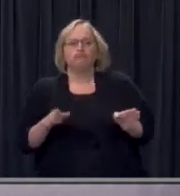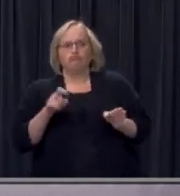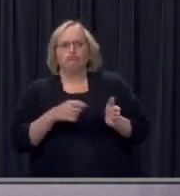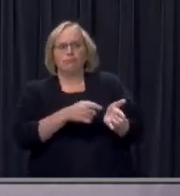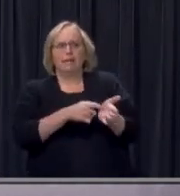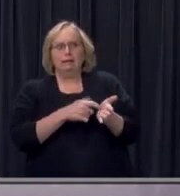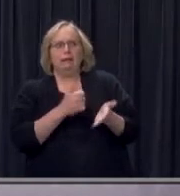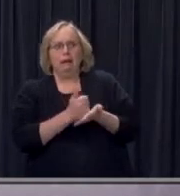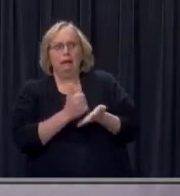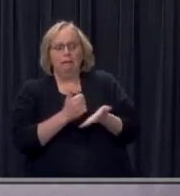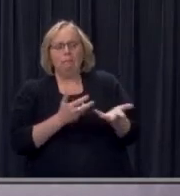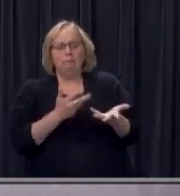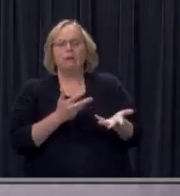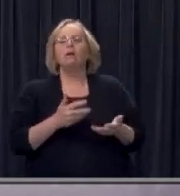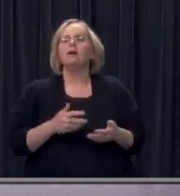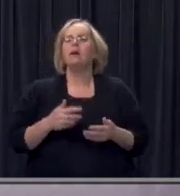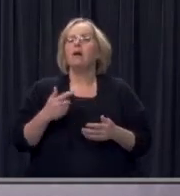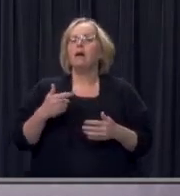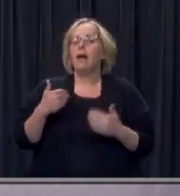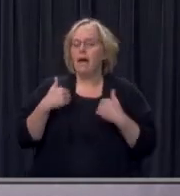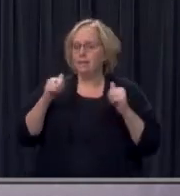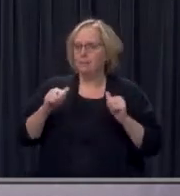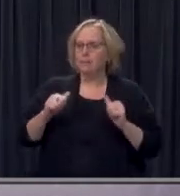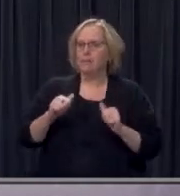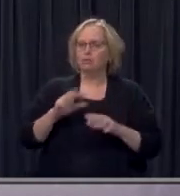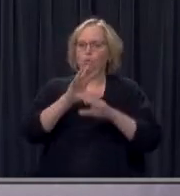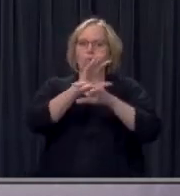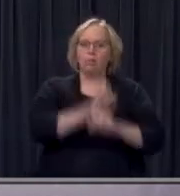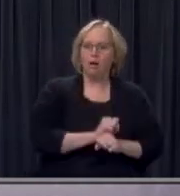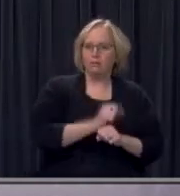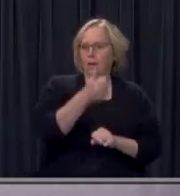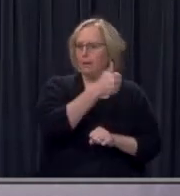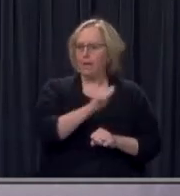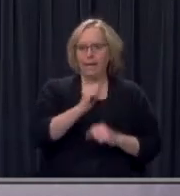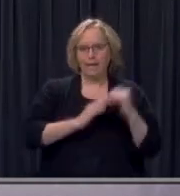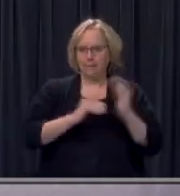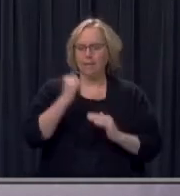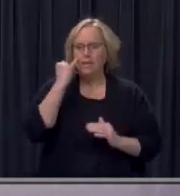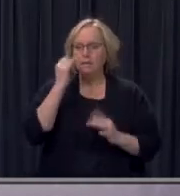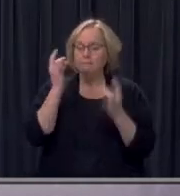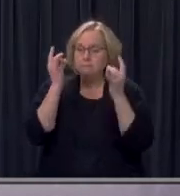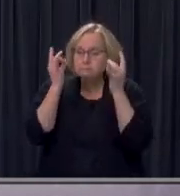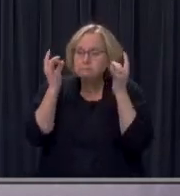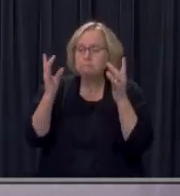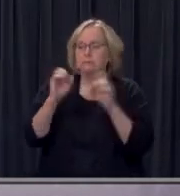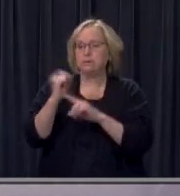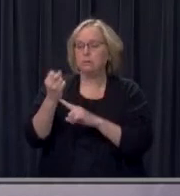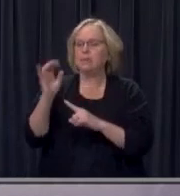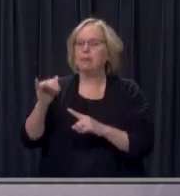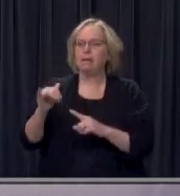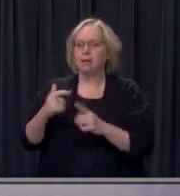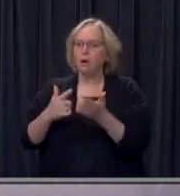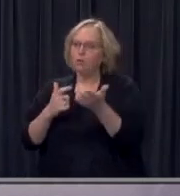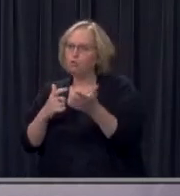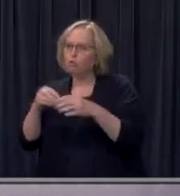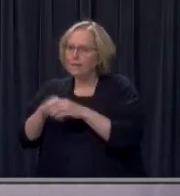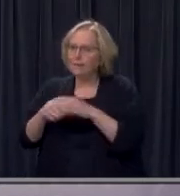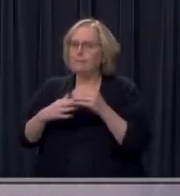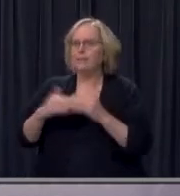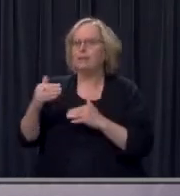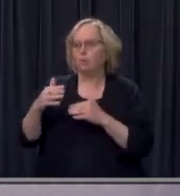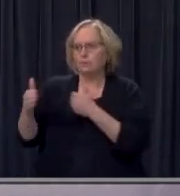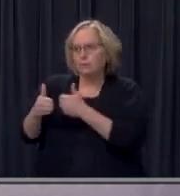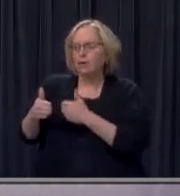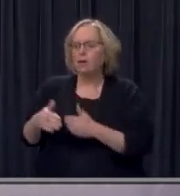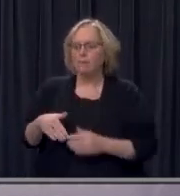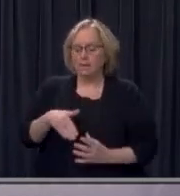situation, has the ability to put any building on a lockdown. So in the event there's a critical situation such as an active shooter, by continually